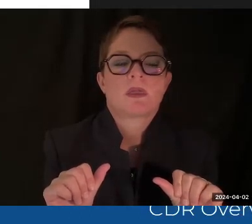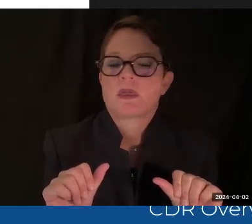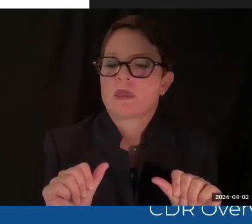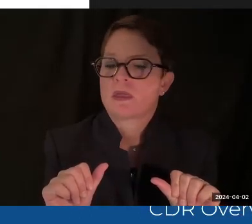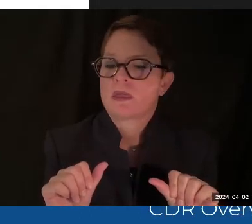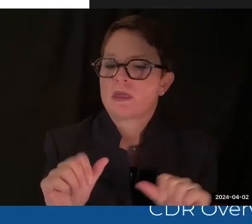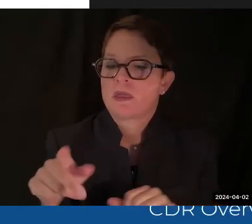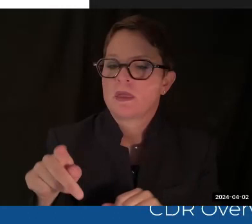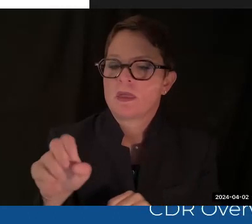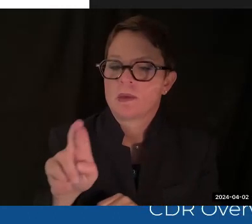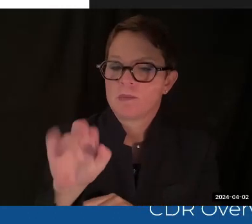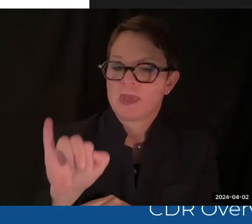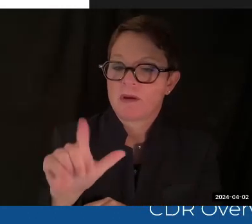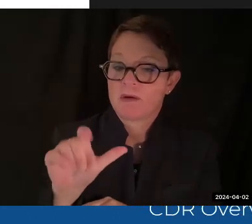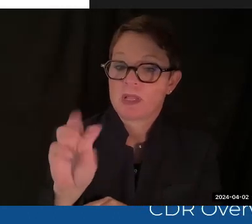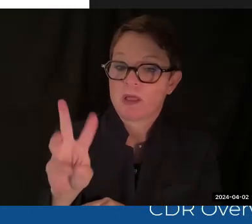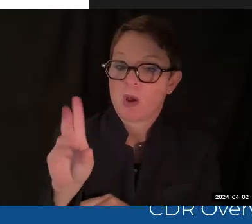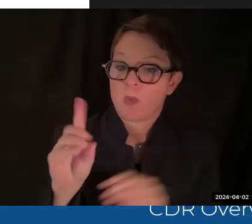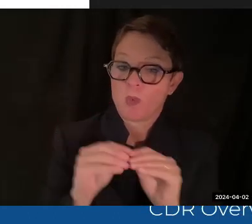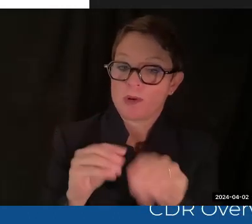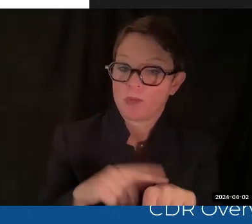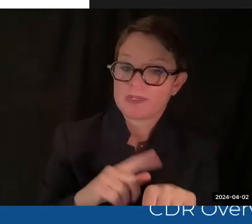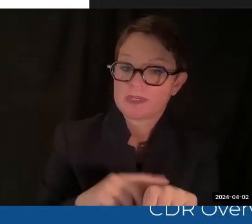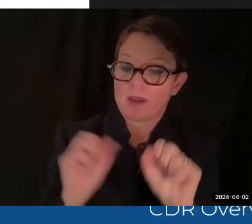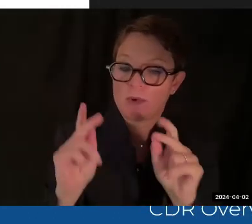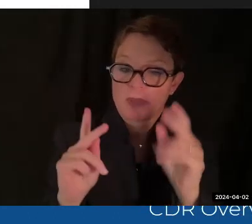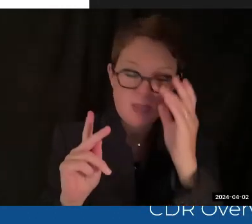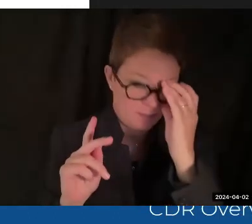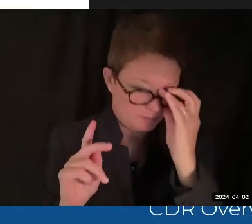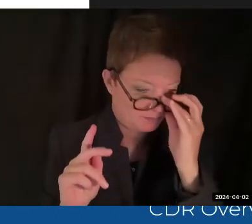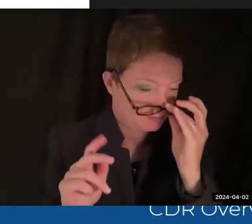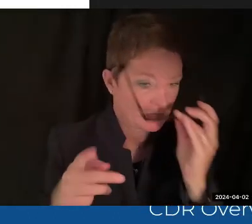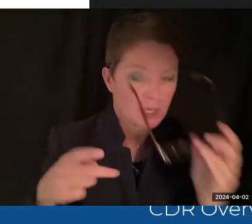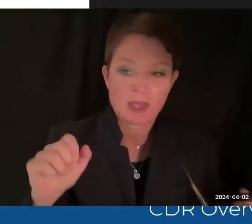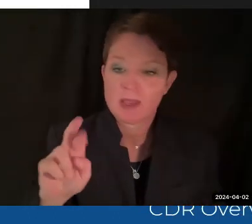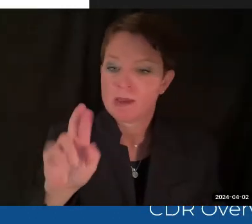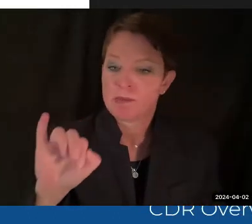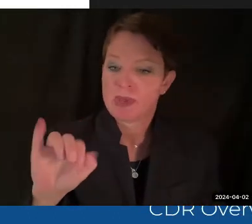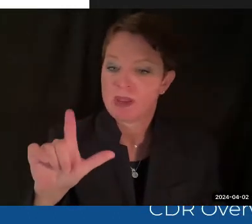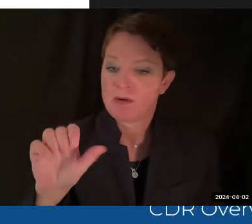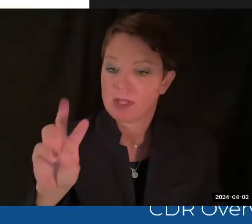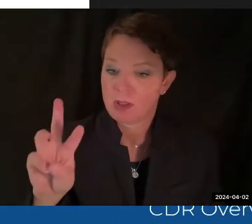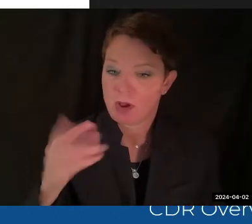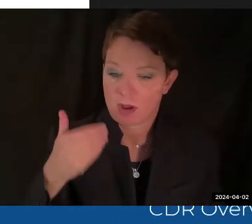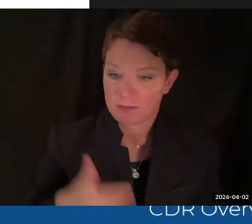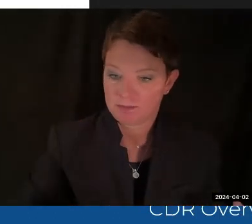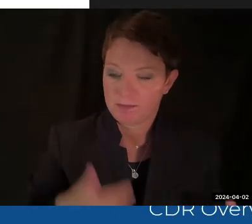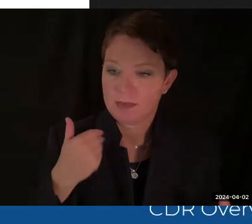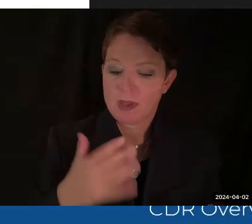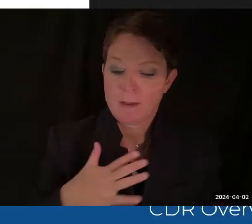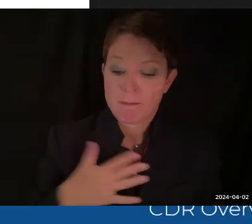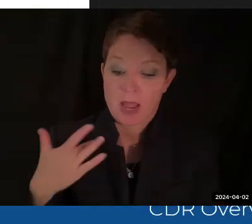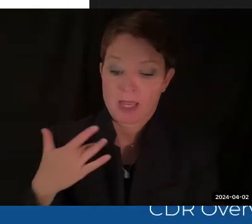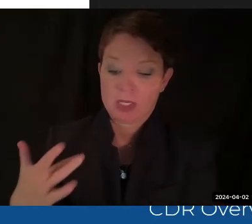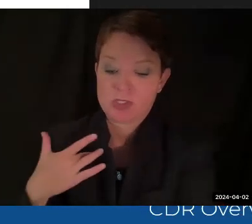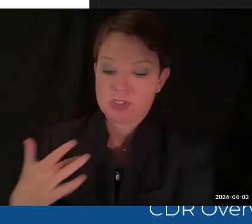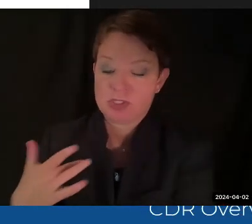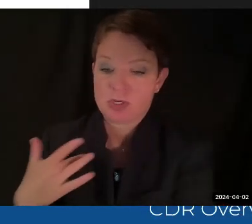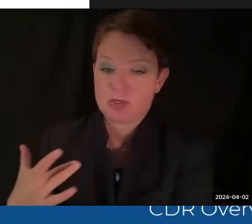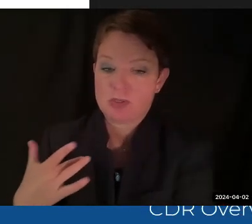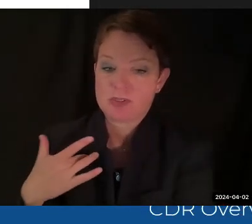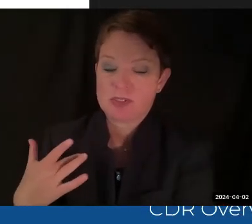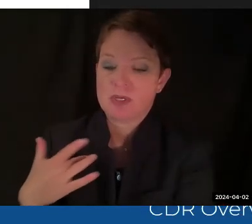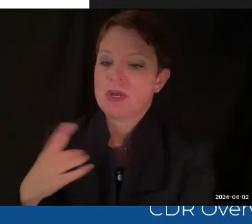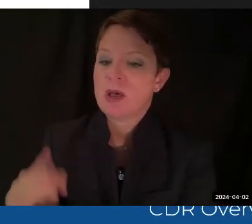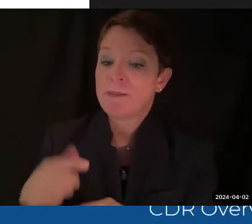Hi, thanks. Can you hear me? Yes. Please state your name. Perry Law. So my concerns revolve a little bit about